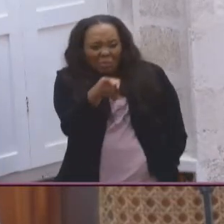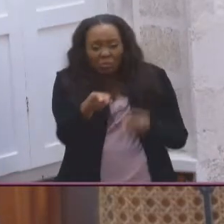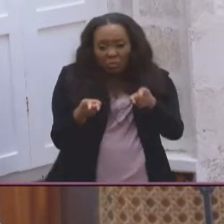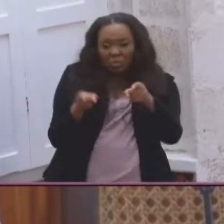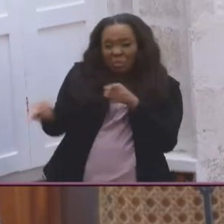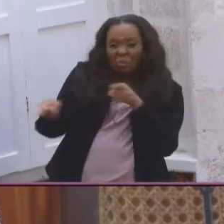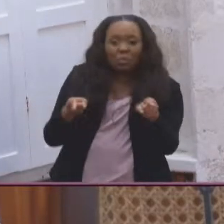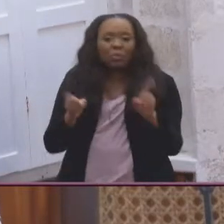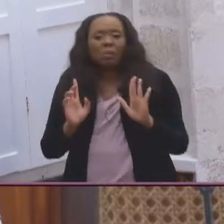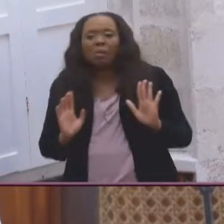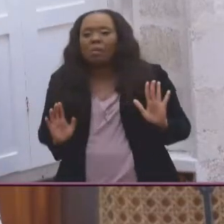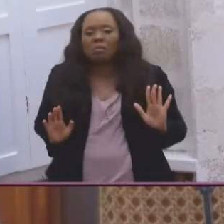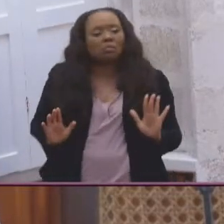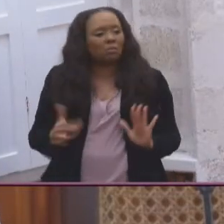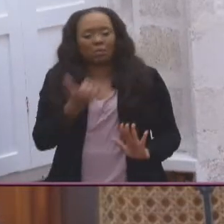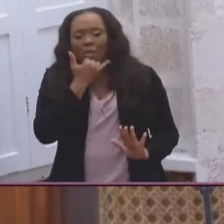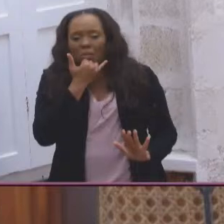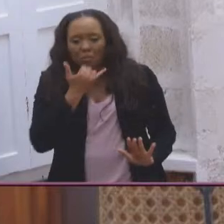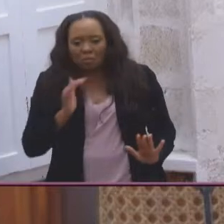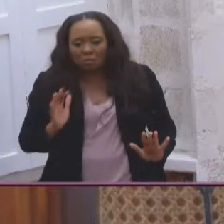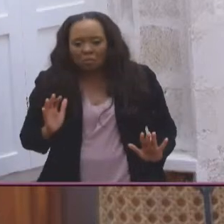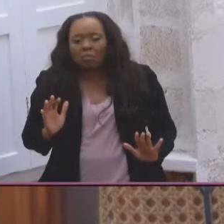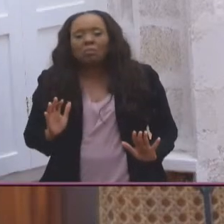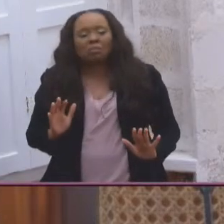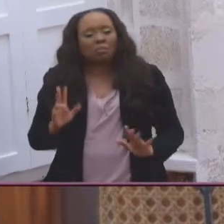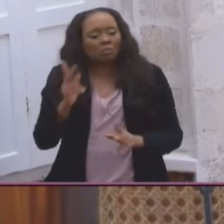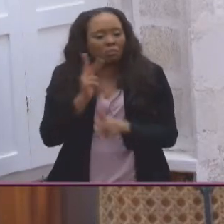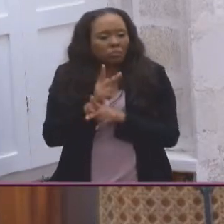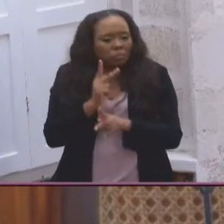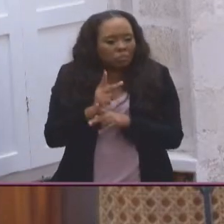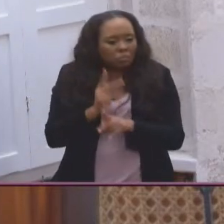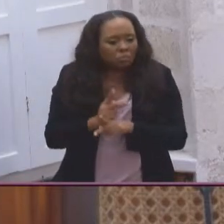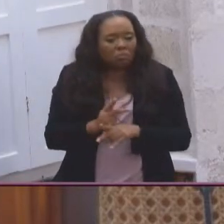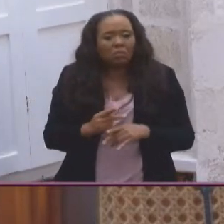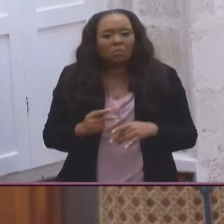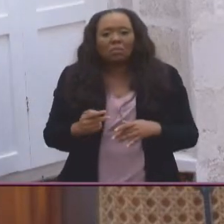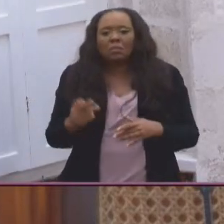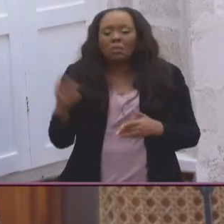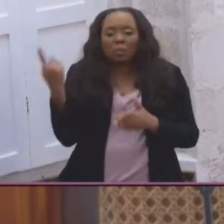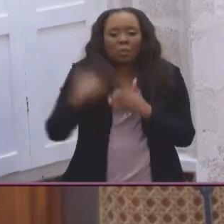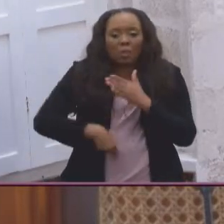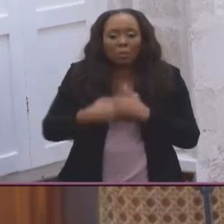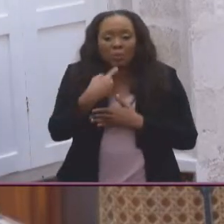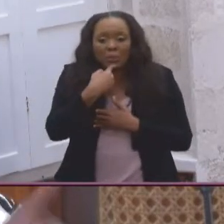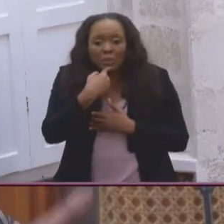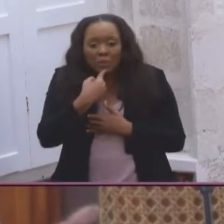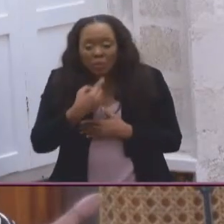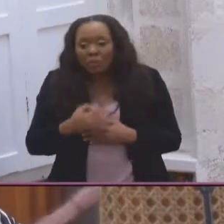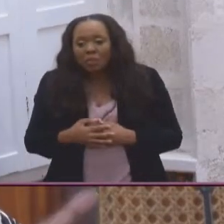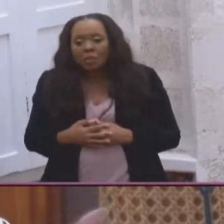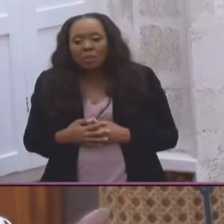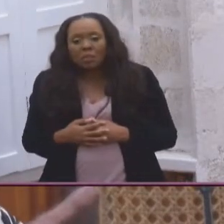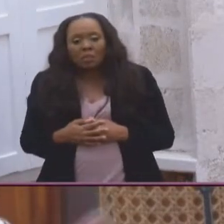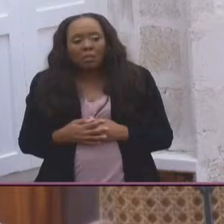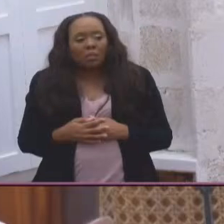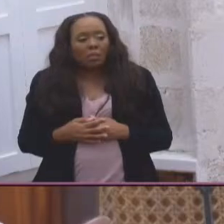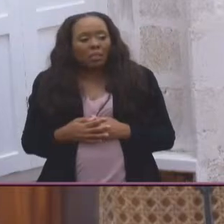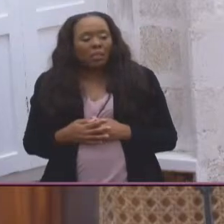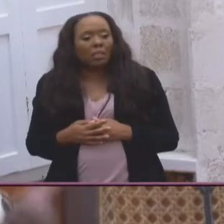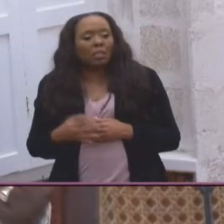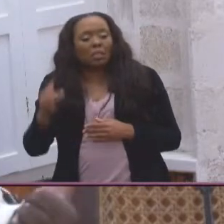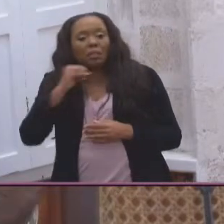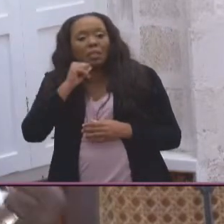is wrong. And we must be very careful about what we say to the public, because it is going to come back to haunt